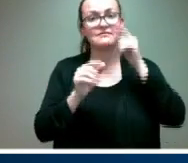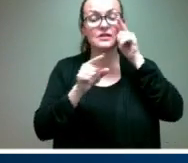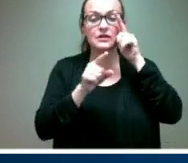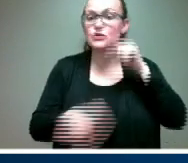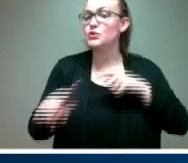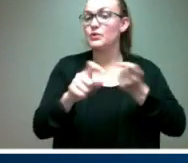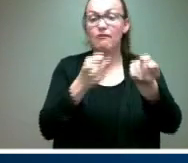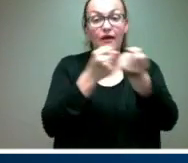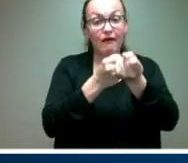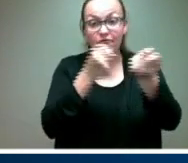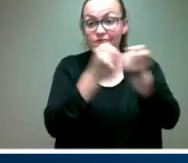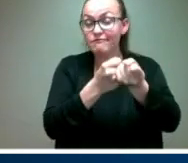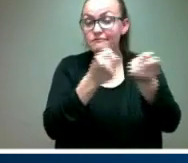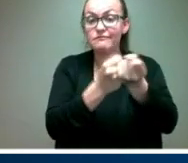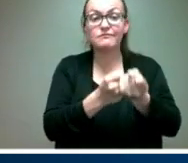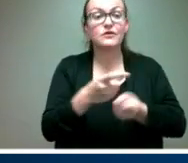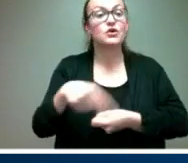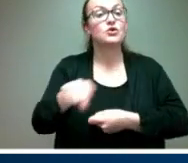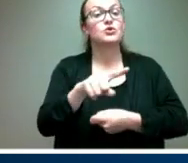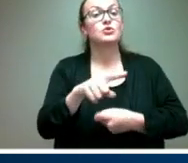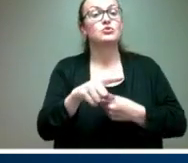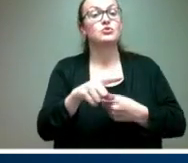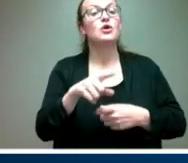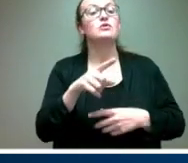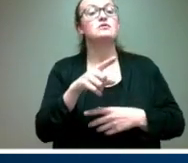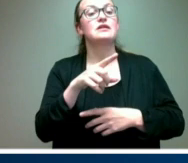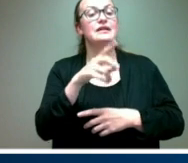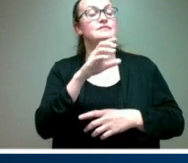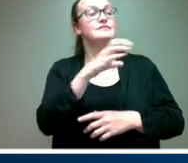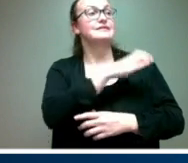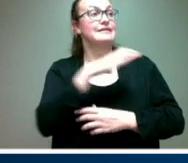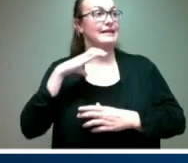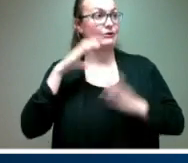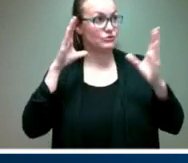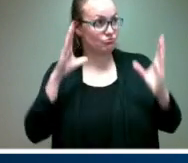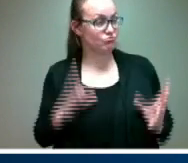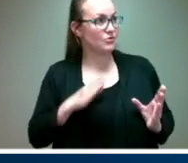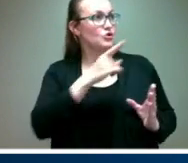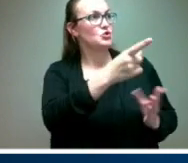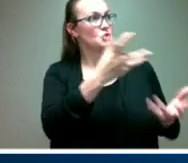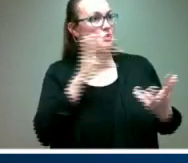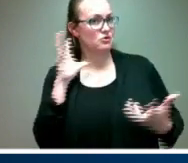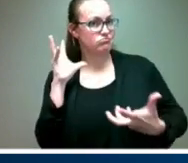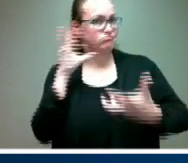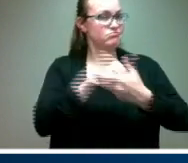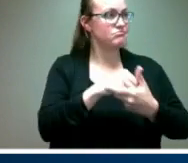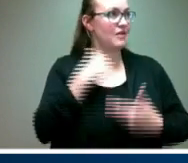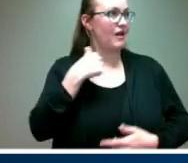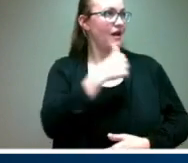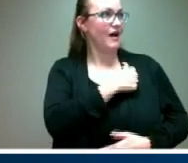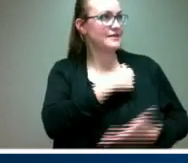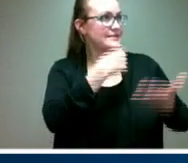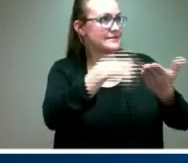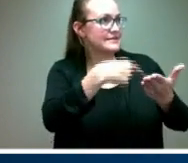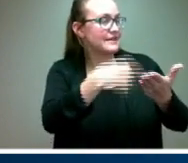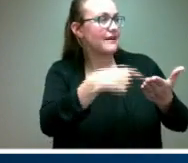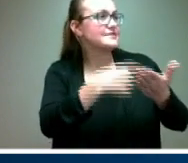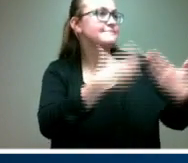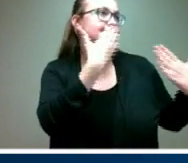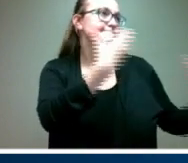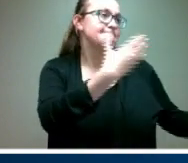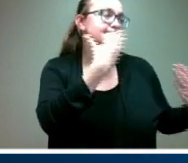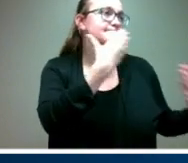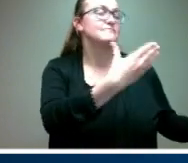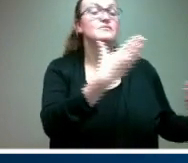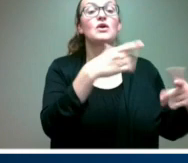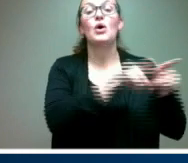and wanting to have us and kind of talk about what's happening, and all the other partners who are working. And one other partner I want to shout